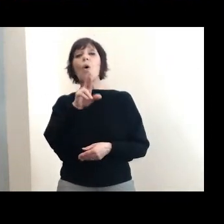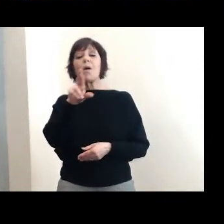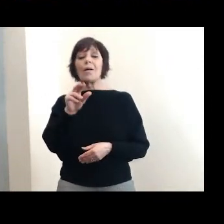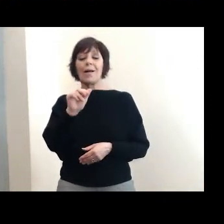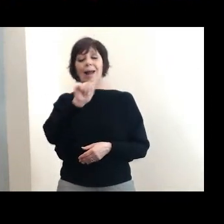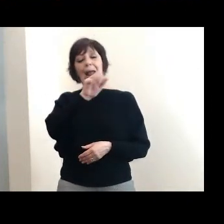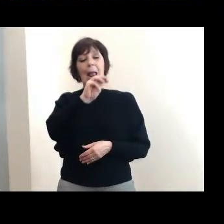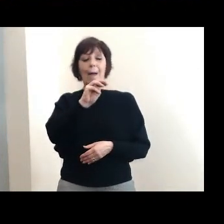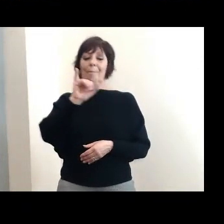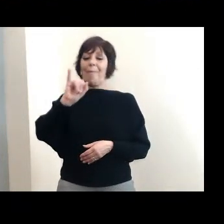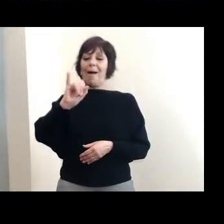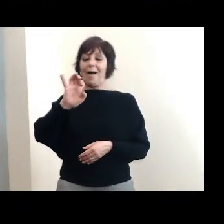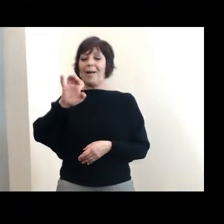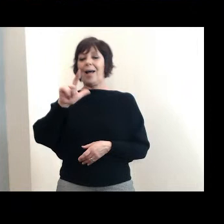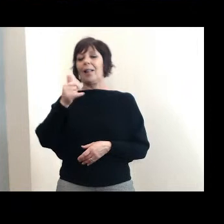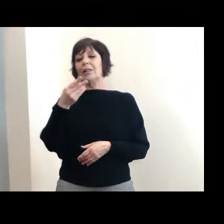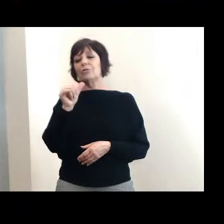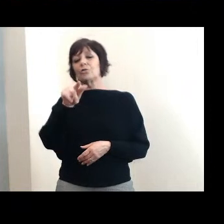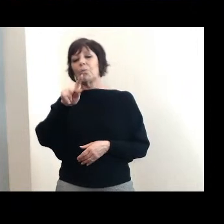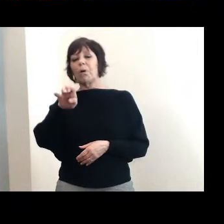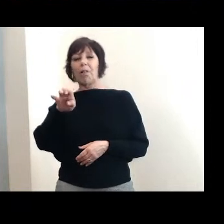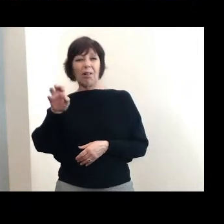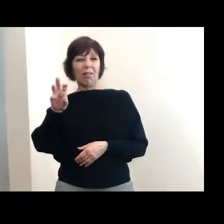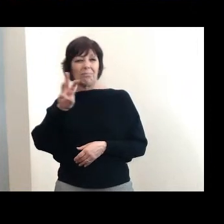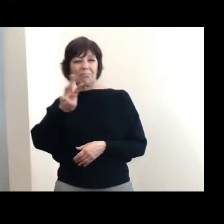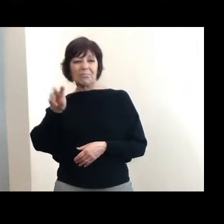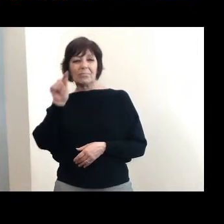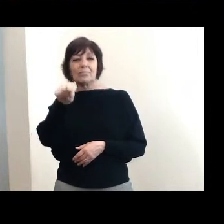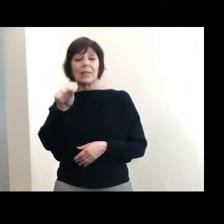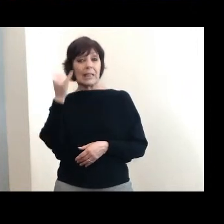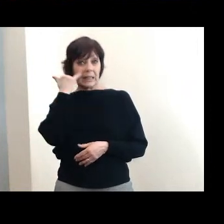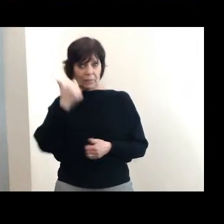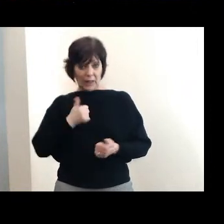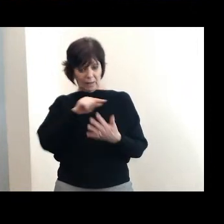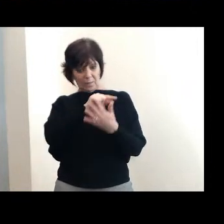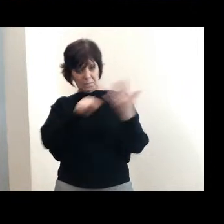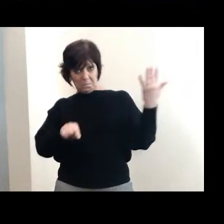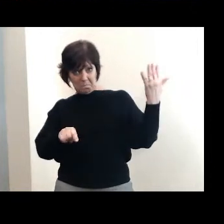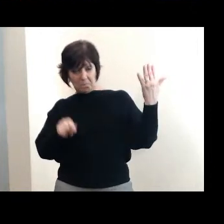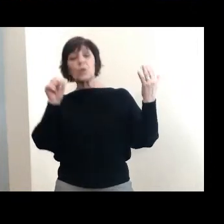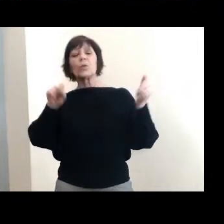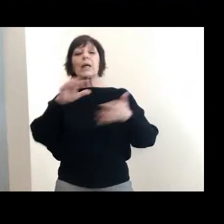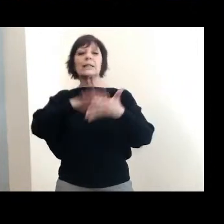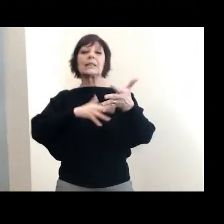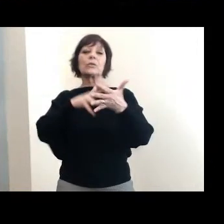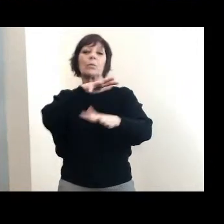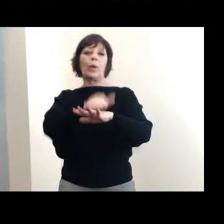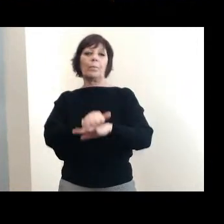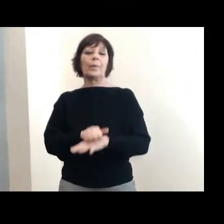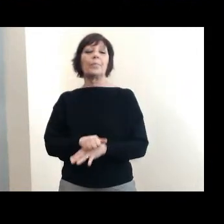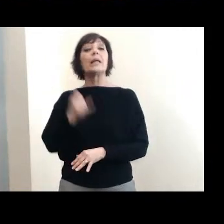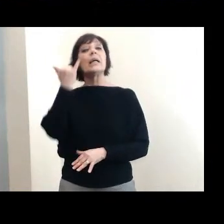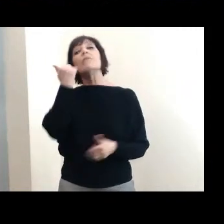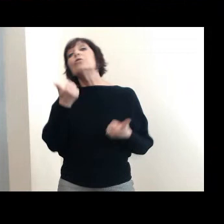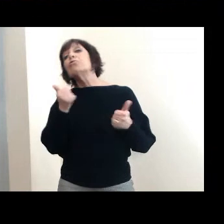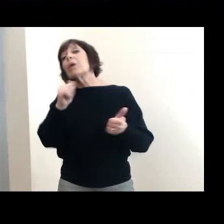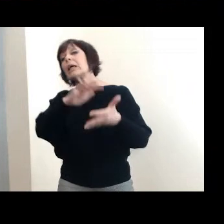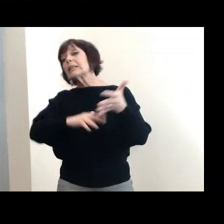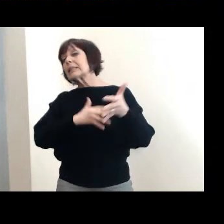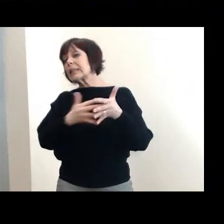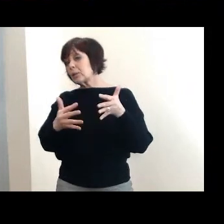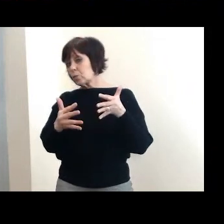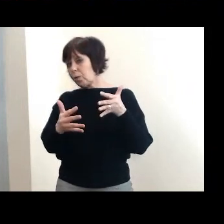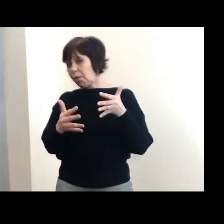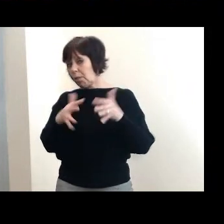I Eligible website, and if you live in one of those zip codes, you will be able to schedule it. If you try to schedule an